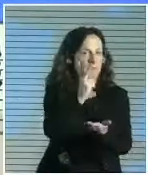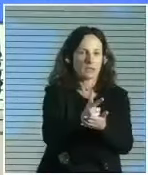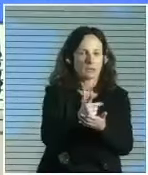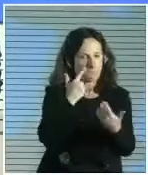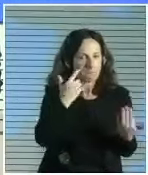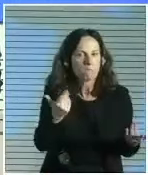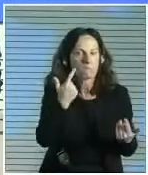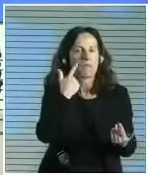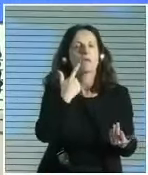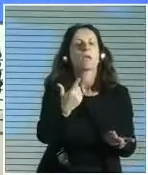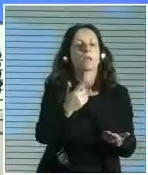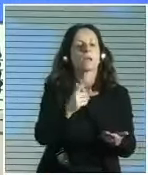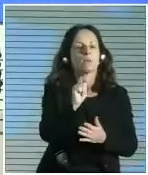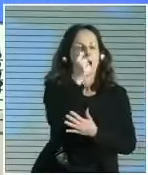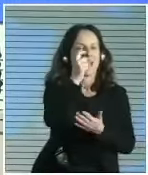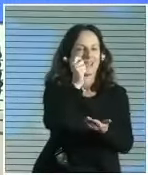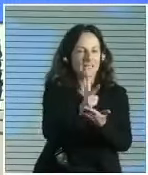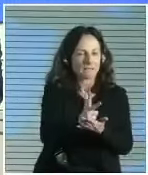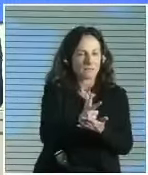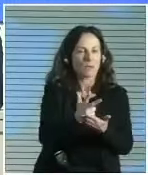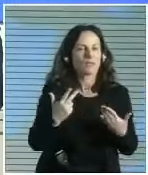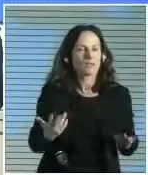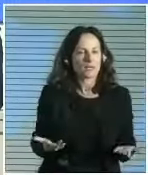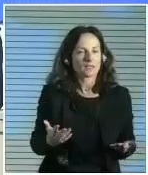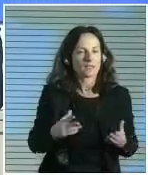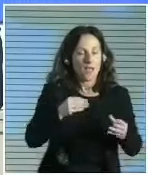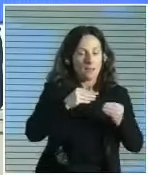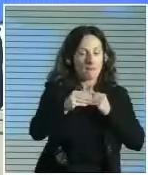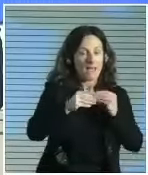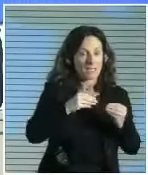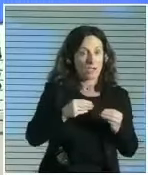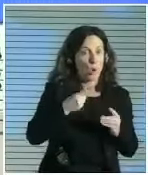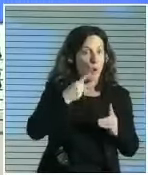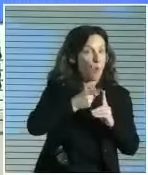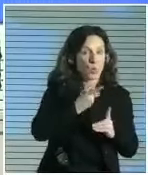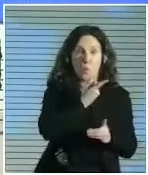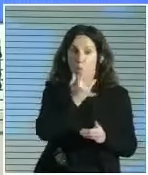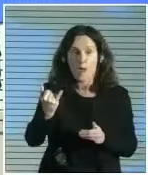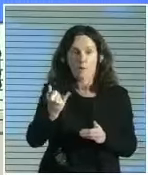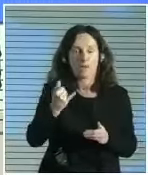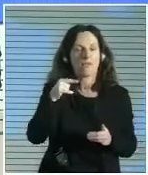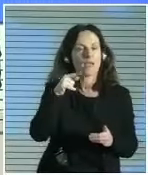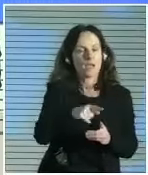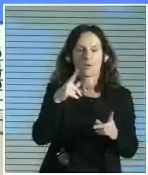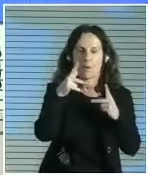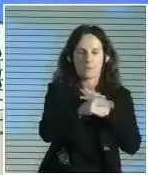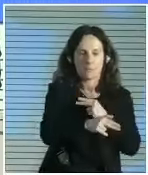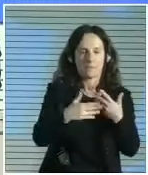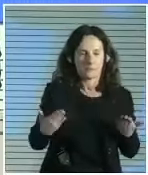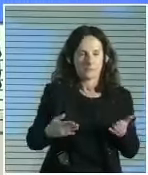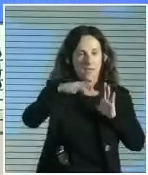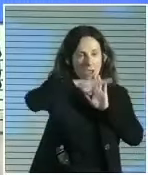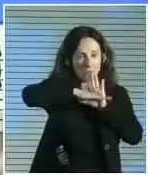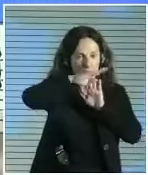economy for these different value chains. The programs started working together for a period of 2 years.